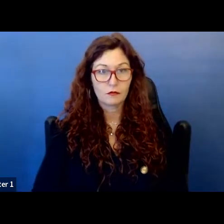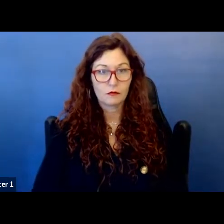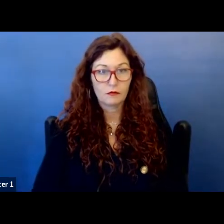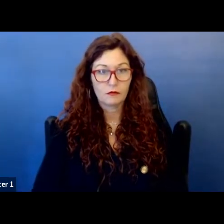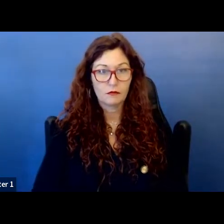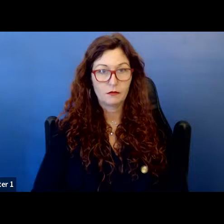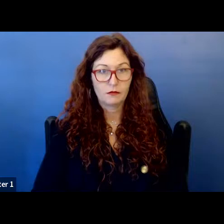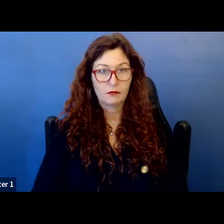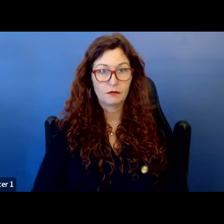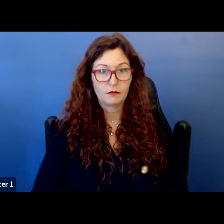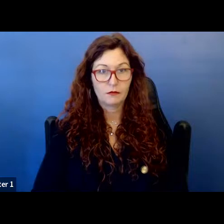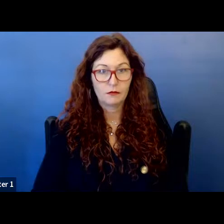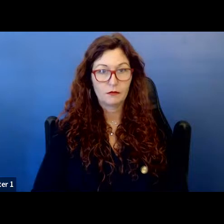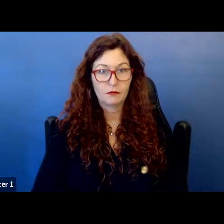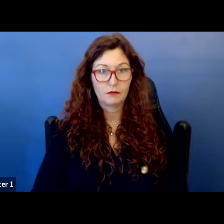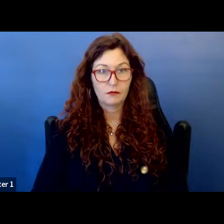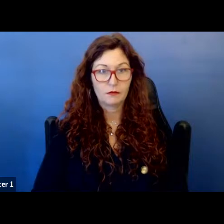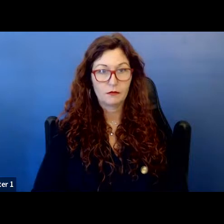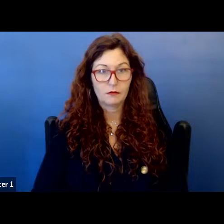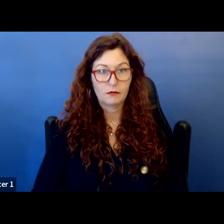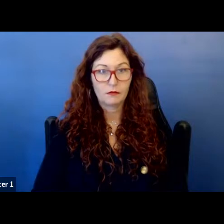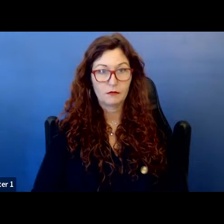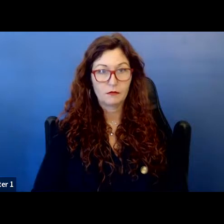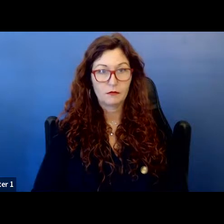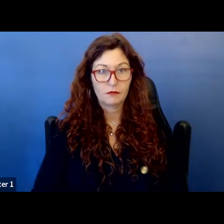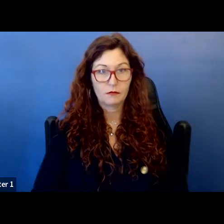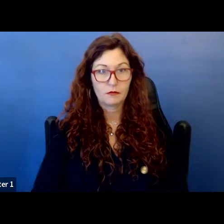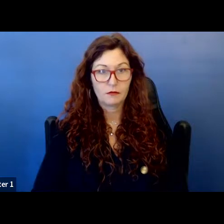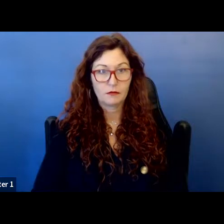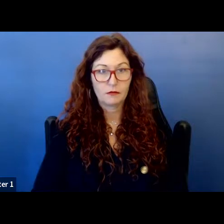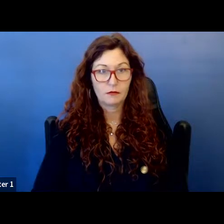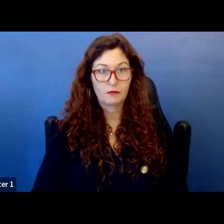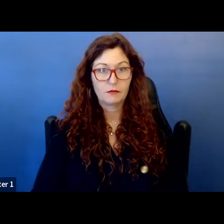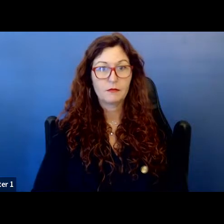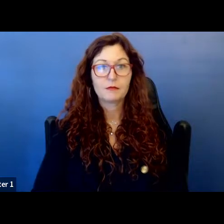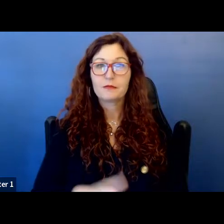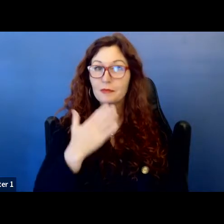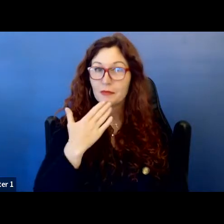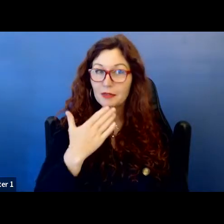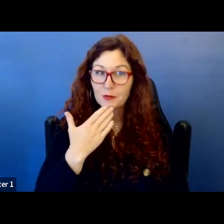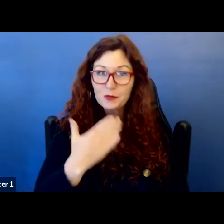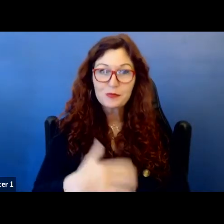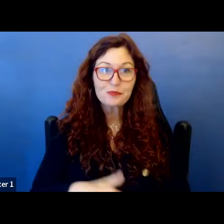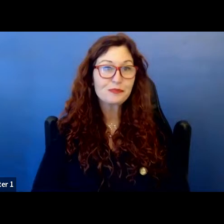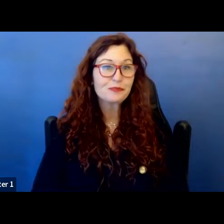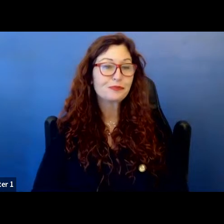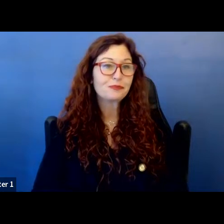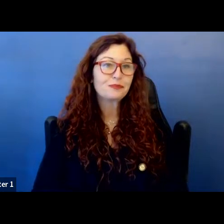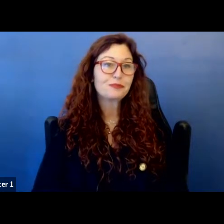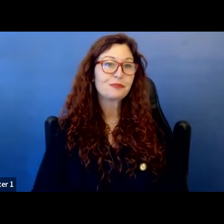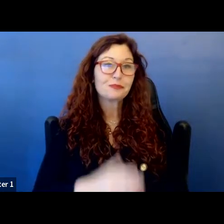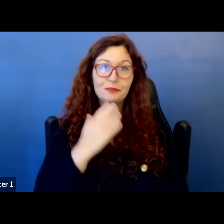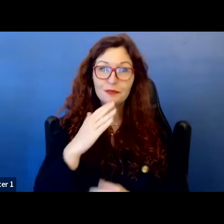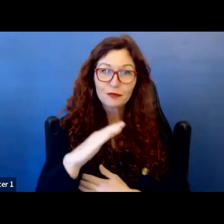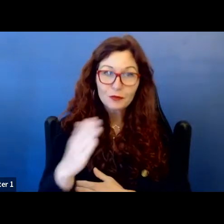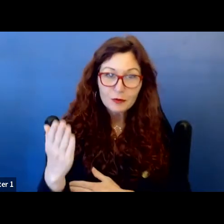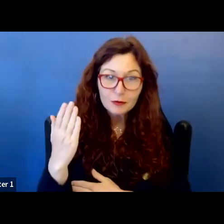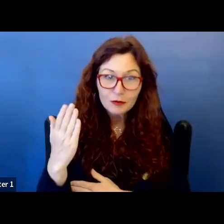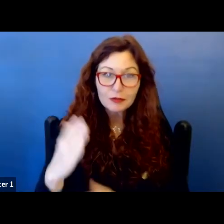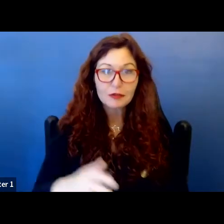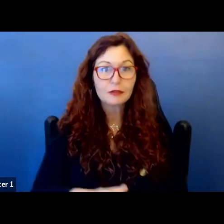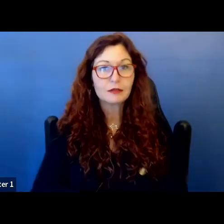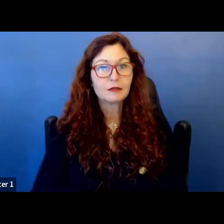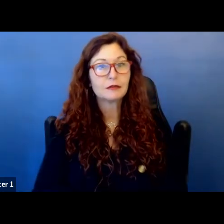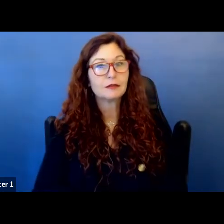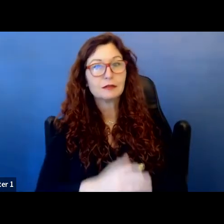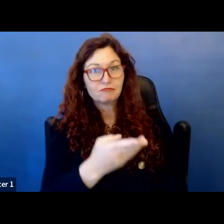pardon me jazz if you could please unmute and begin again you so much thanks for having me good morning our chair barrels and